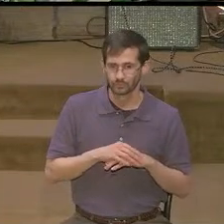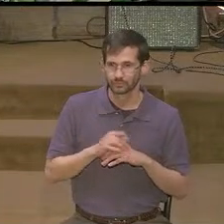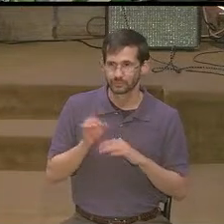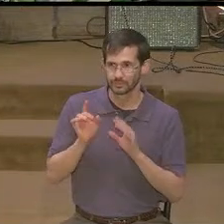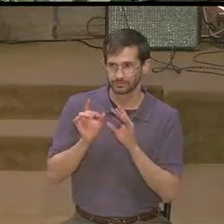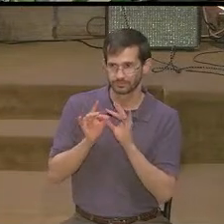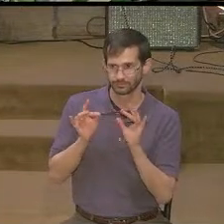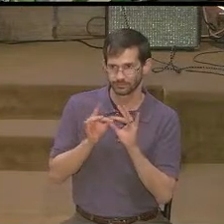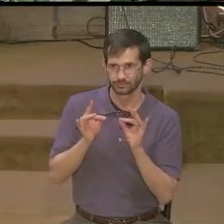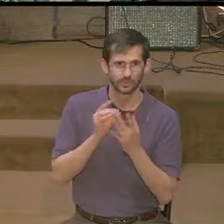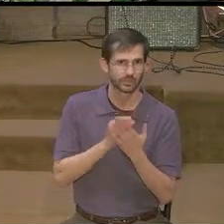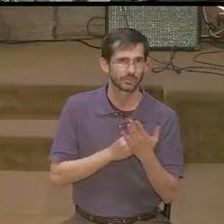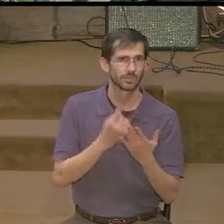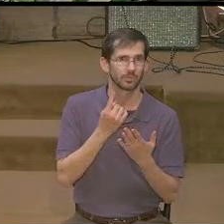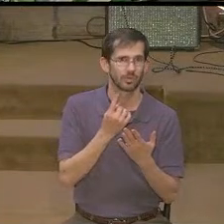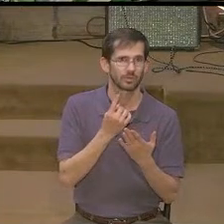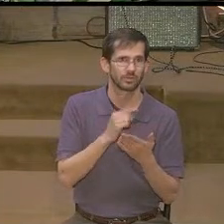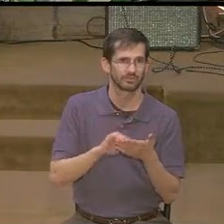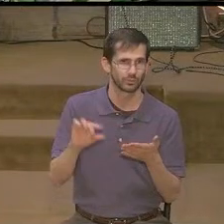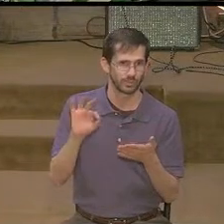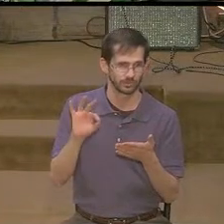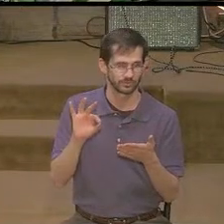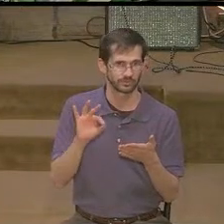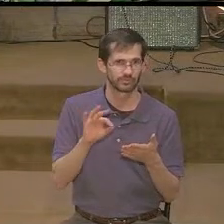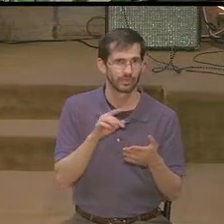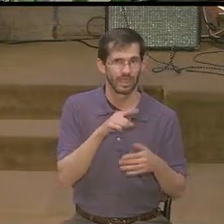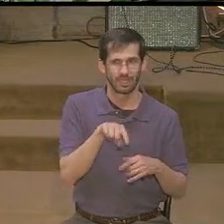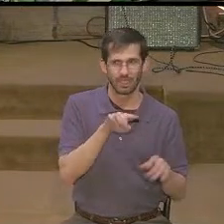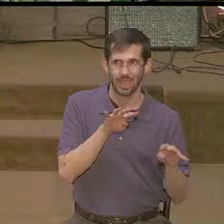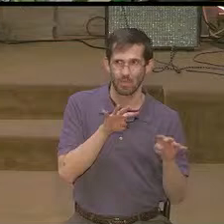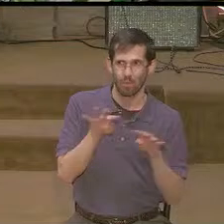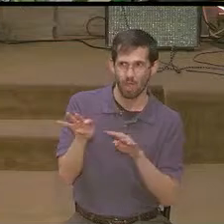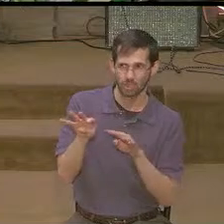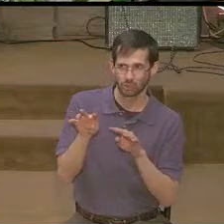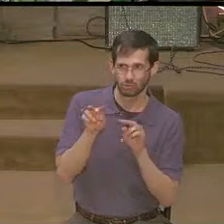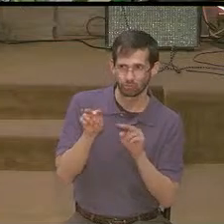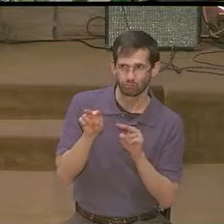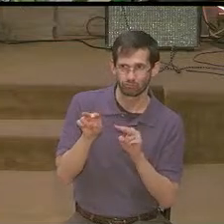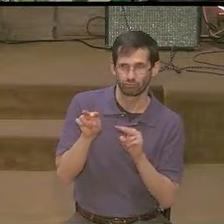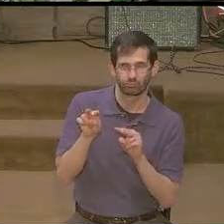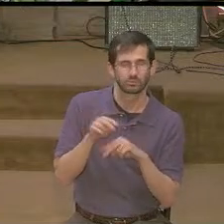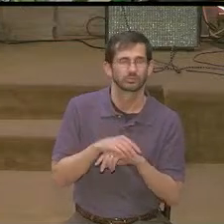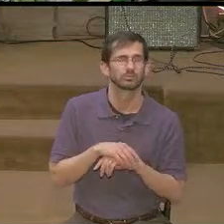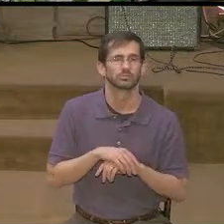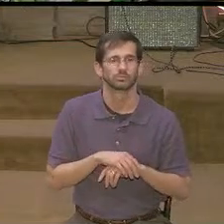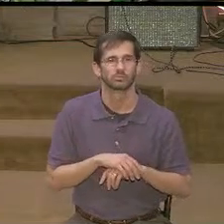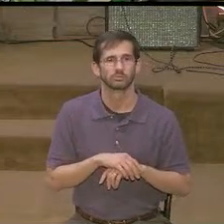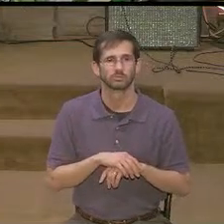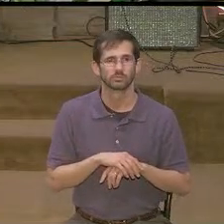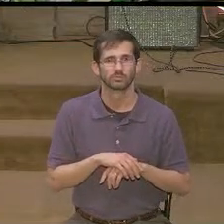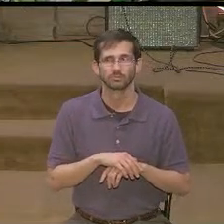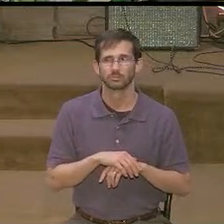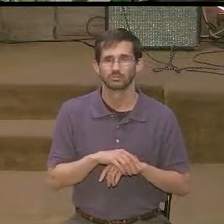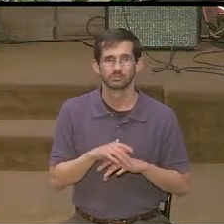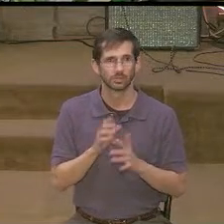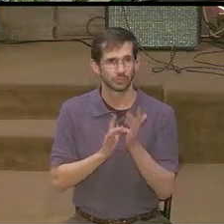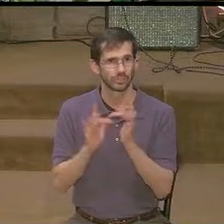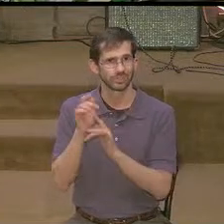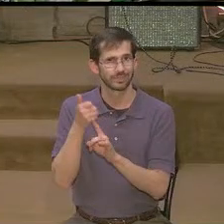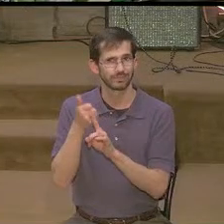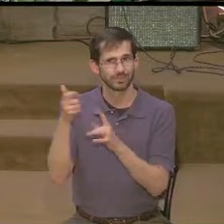Acts 1, 9, while they watched, he was taken up.